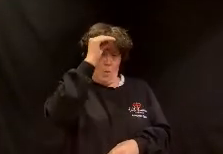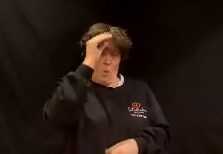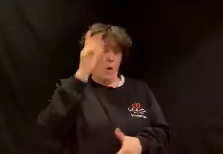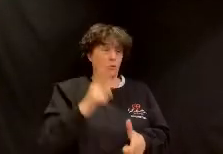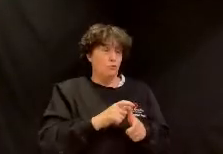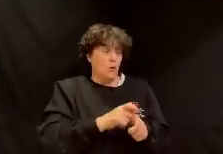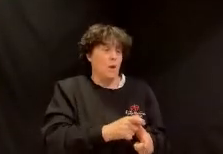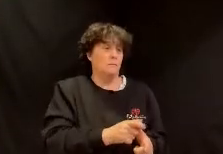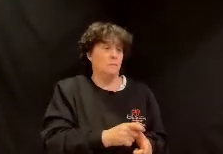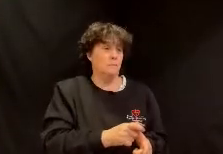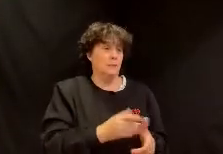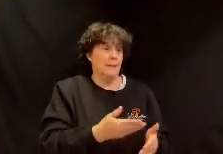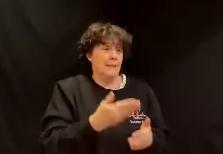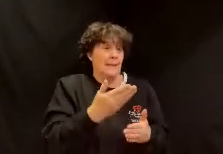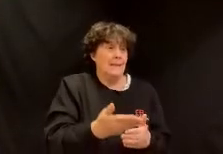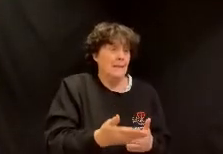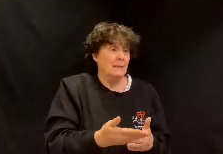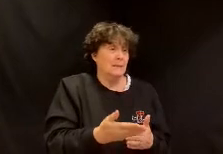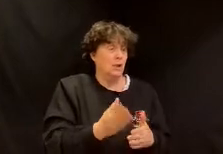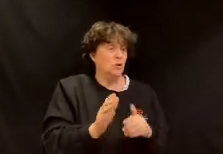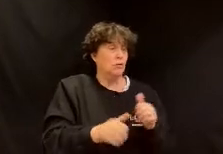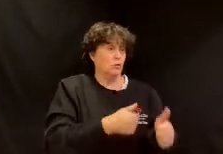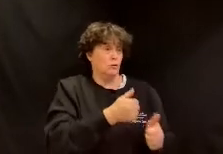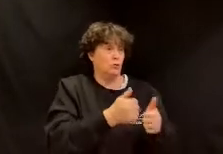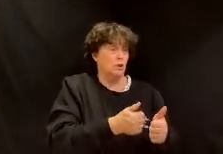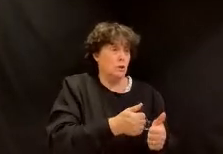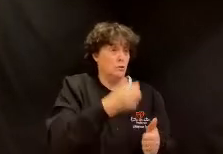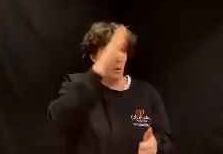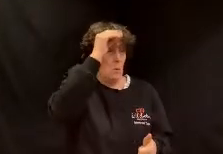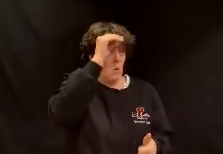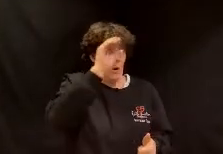So the next time he's chasing some guy with red shorts,